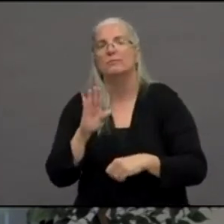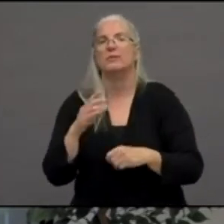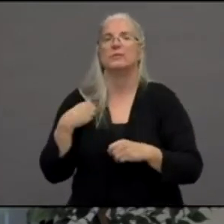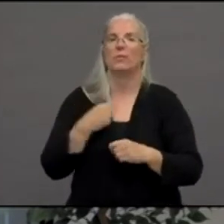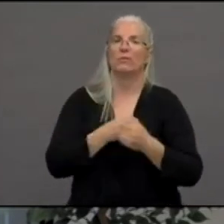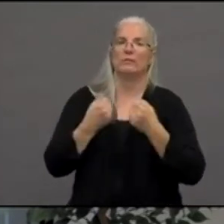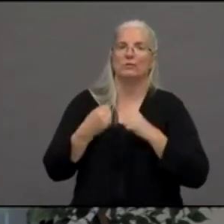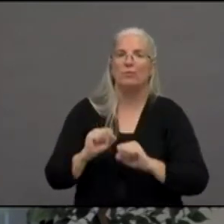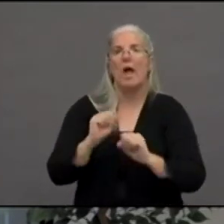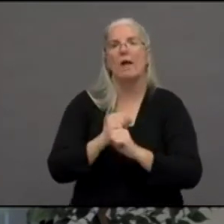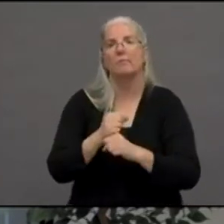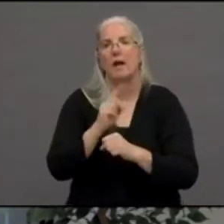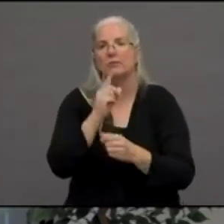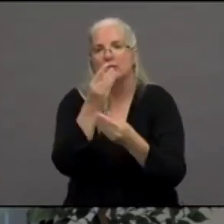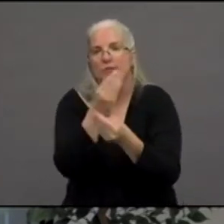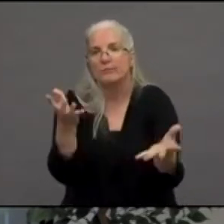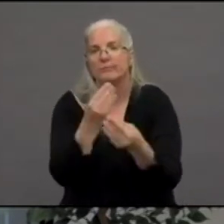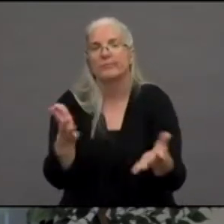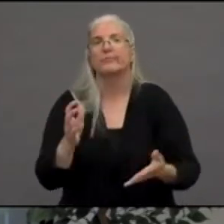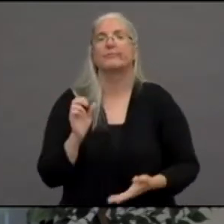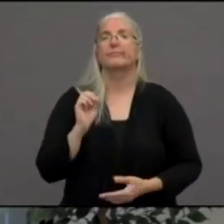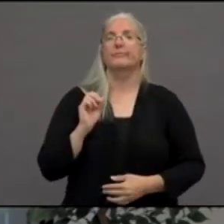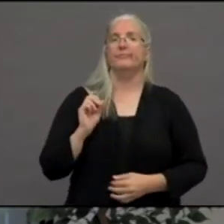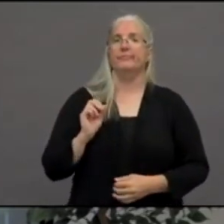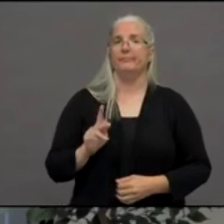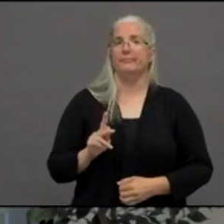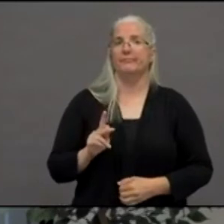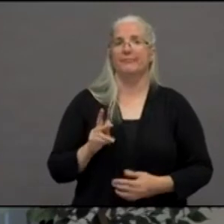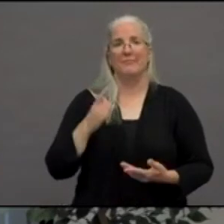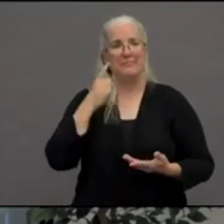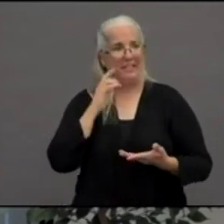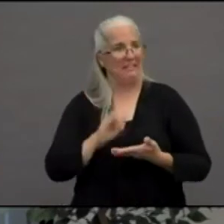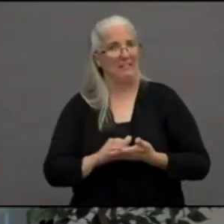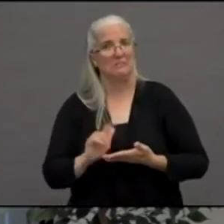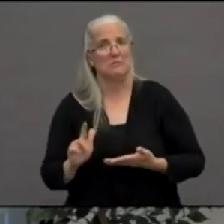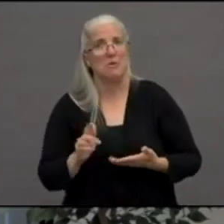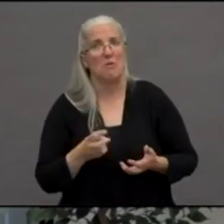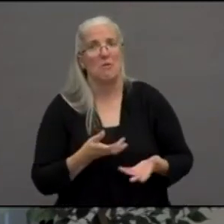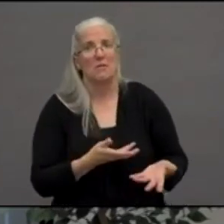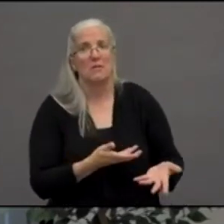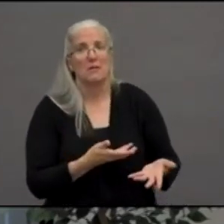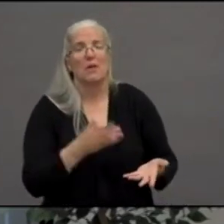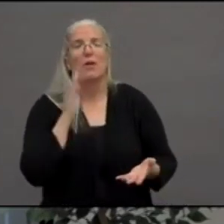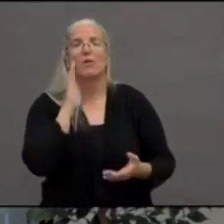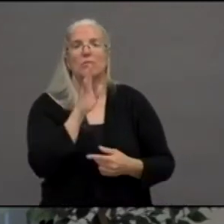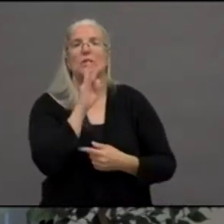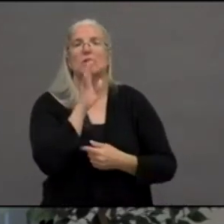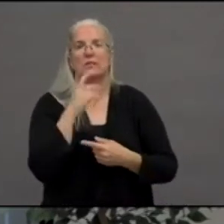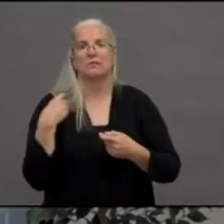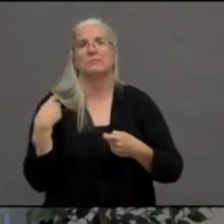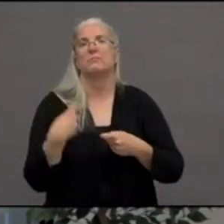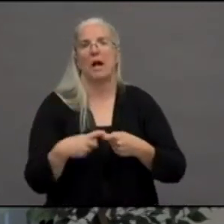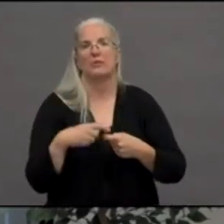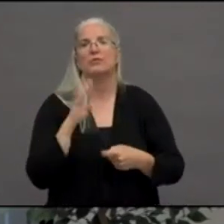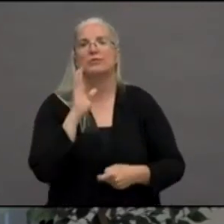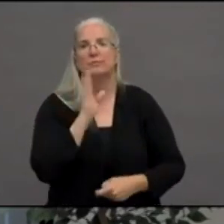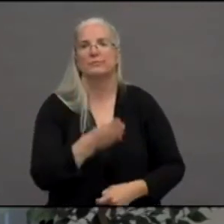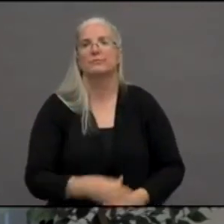it. In vivo con el Condado de Santa